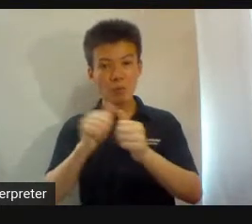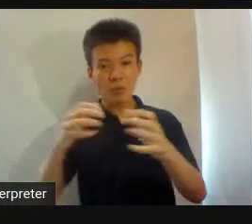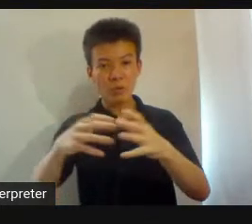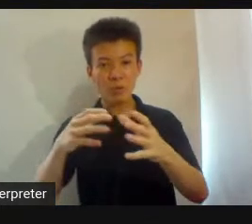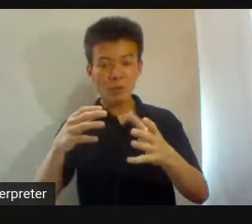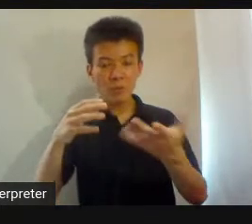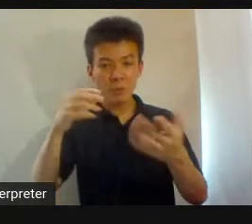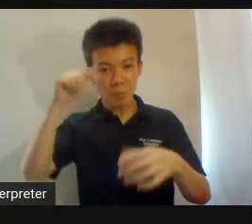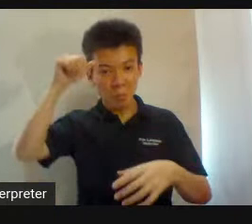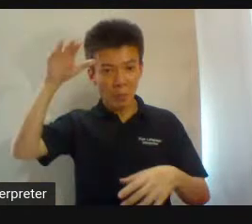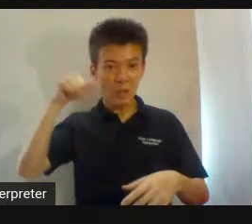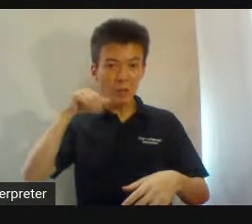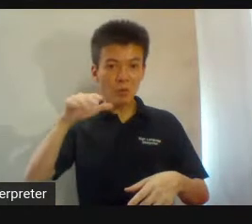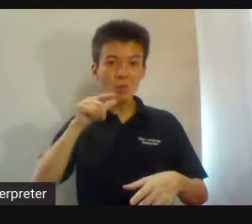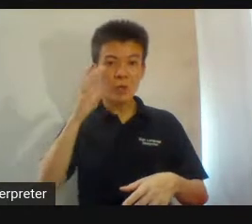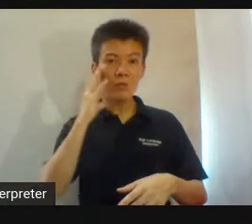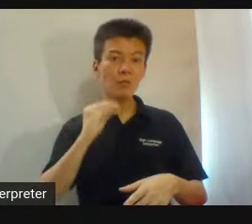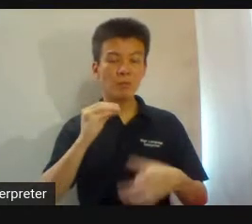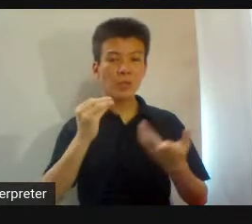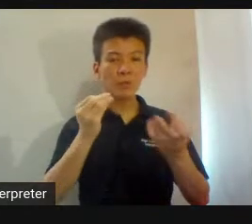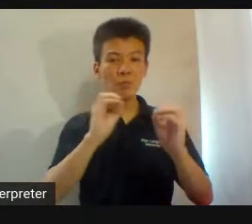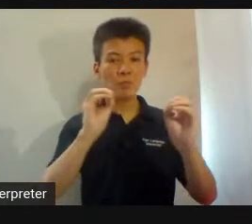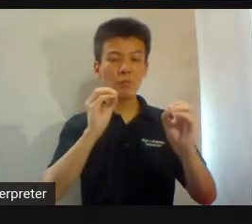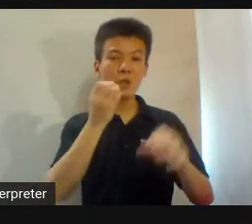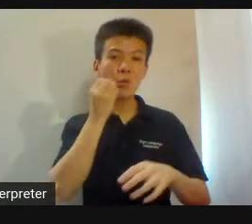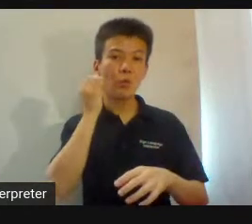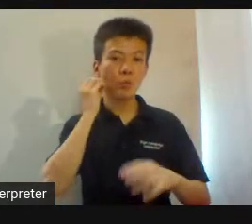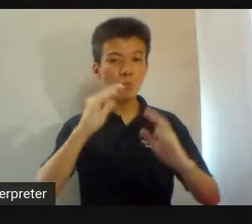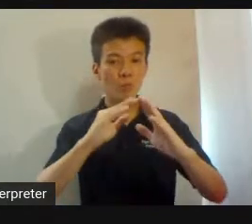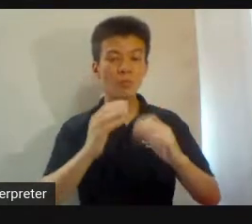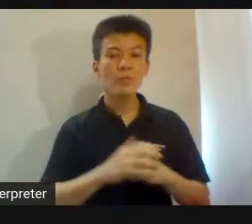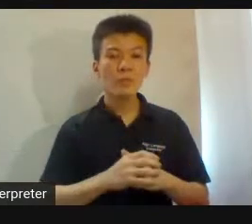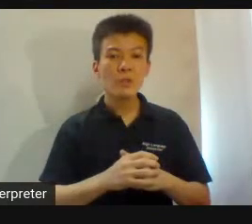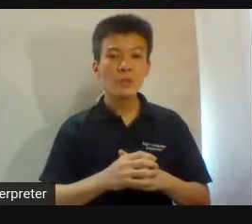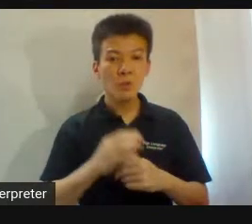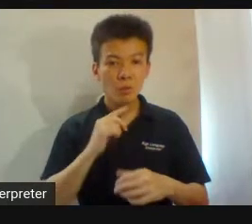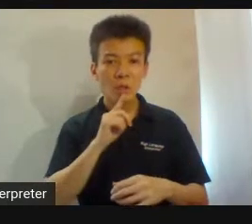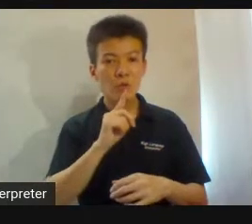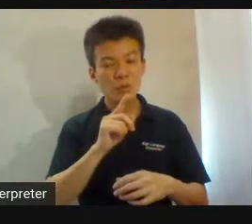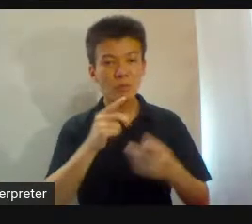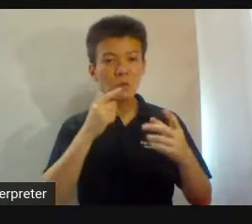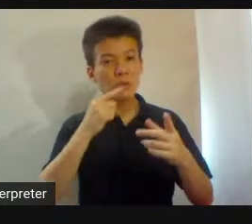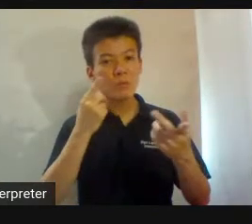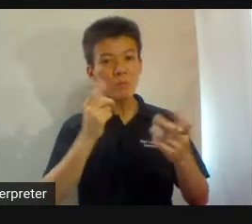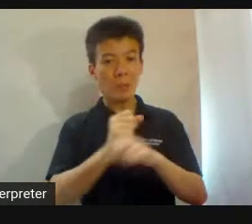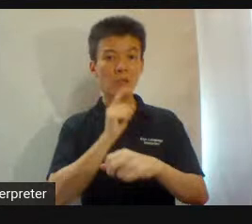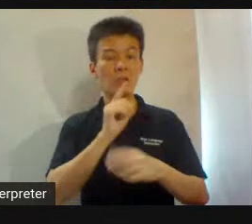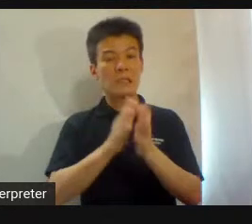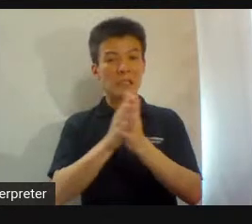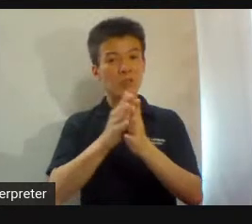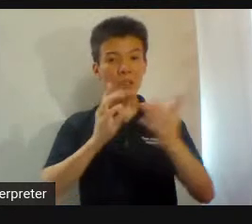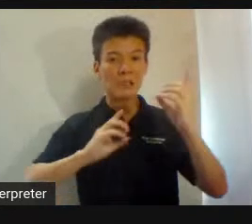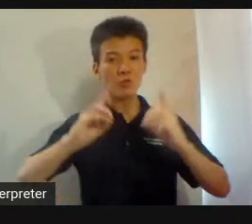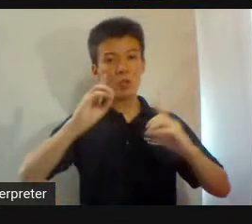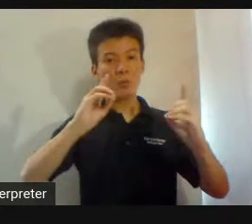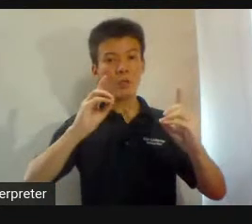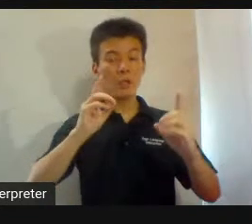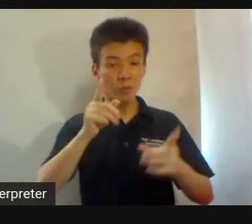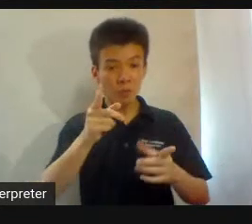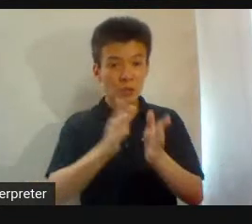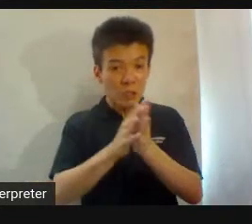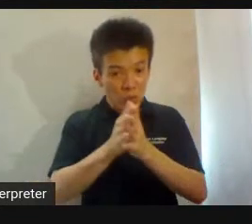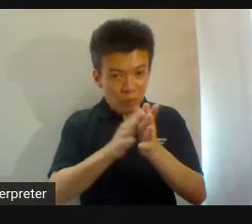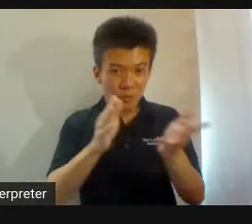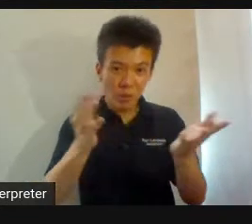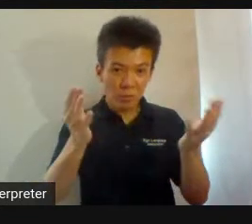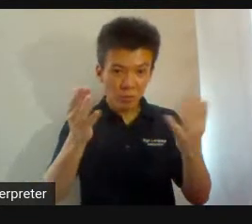and women who were experiencing homelessness, and you know what, we actually just said, let's make a really interesting drama program. If you're interested, you can